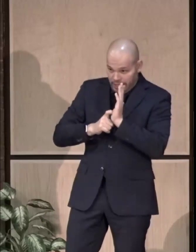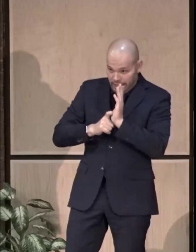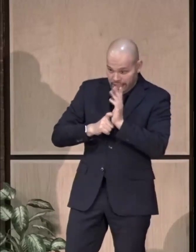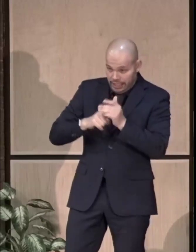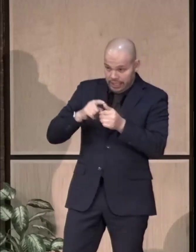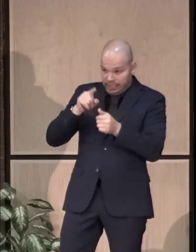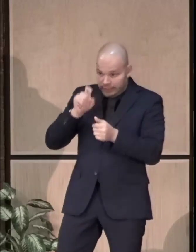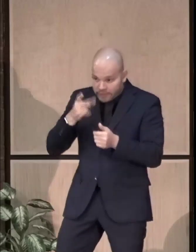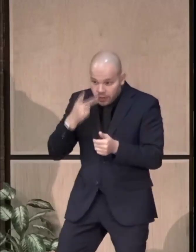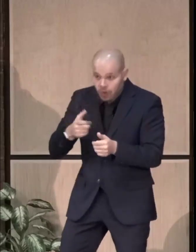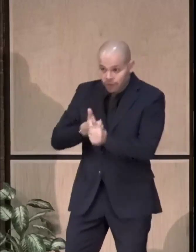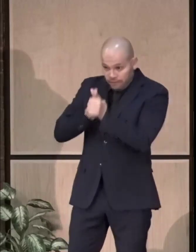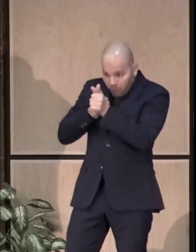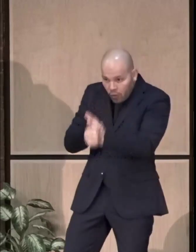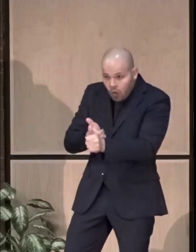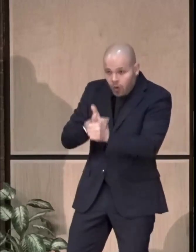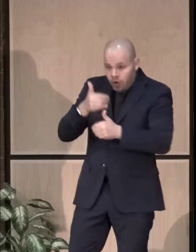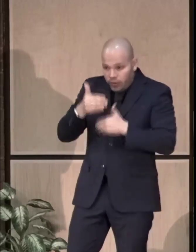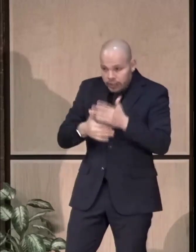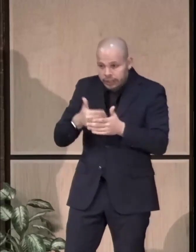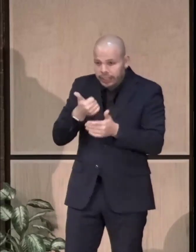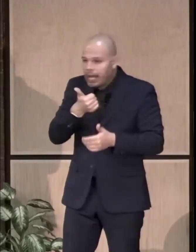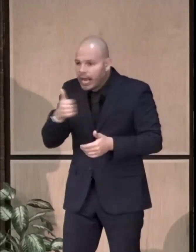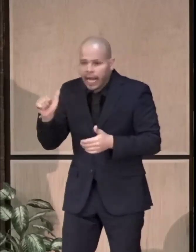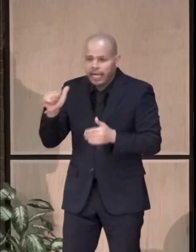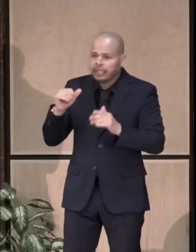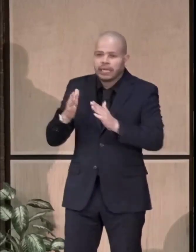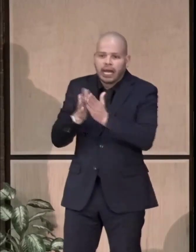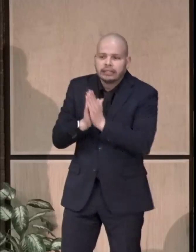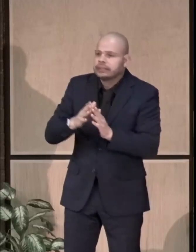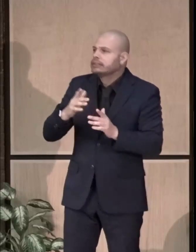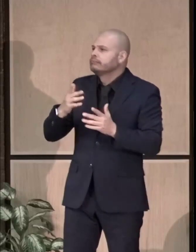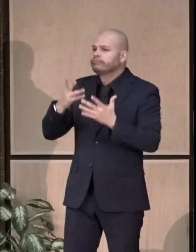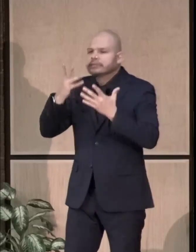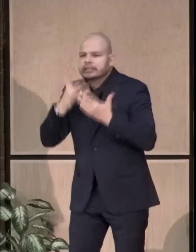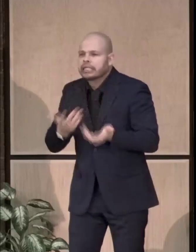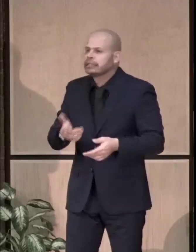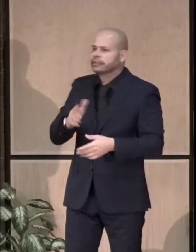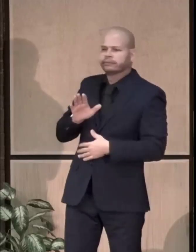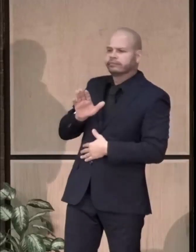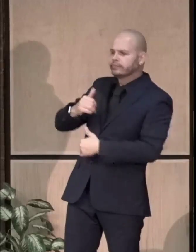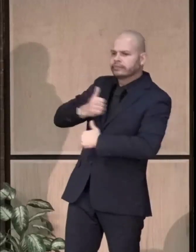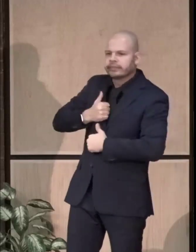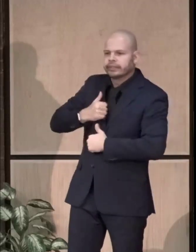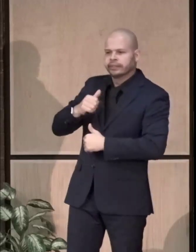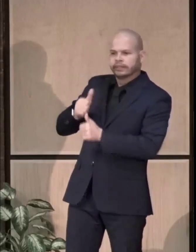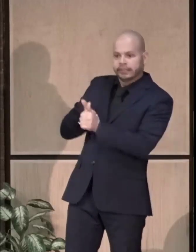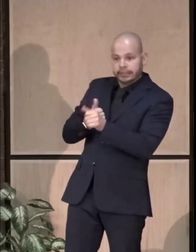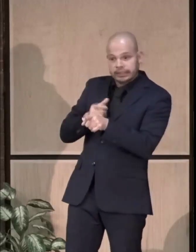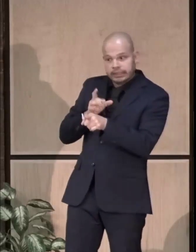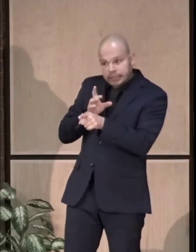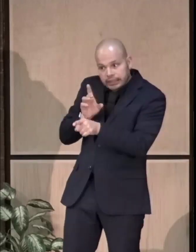or action from ARMMC personnel. Did he do that? He did not.